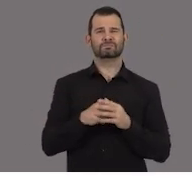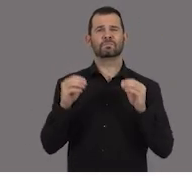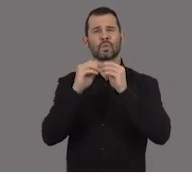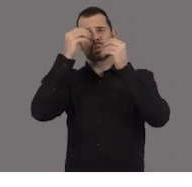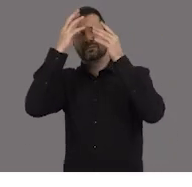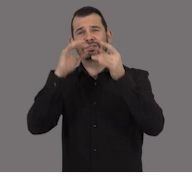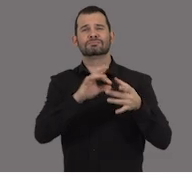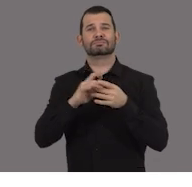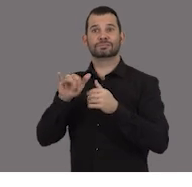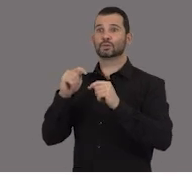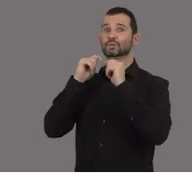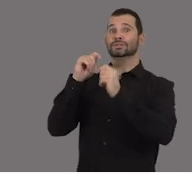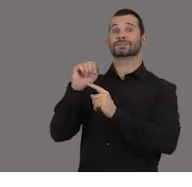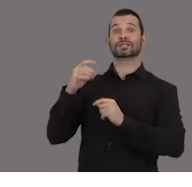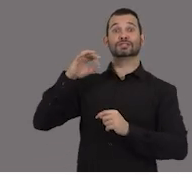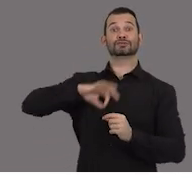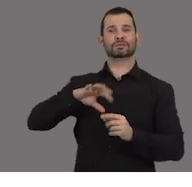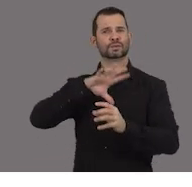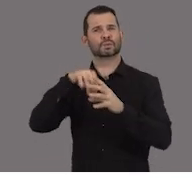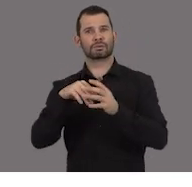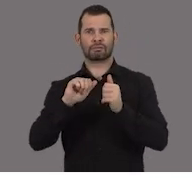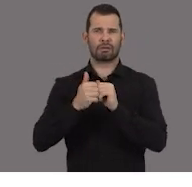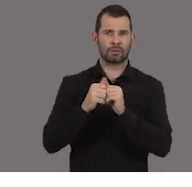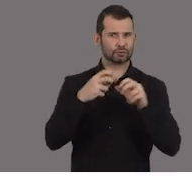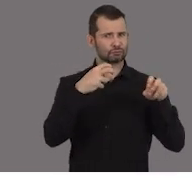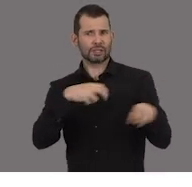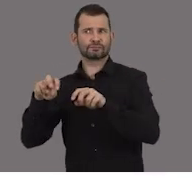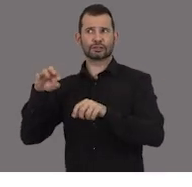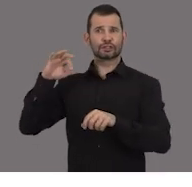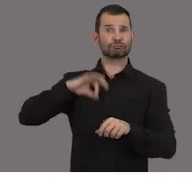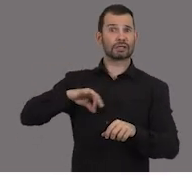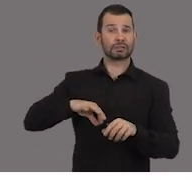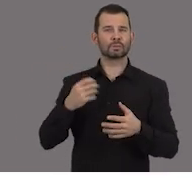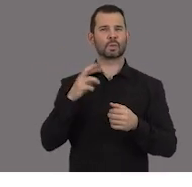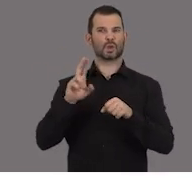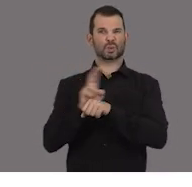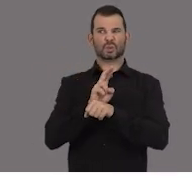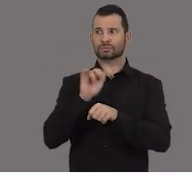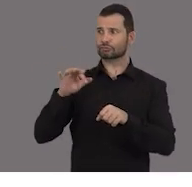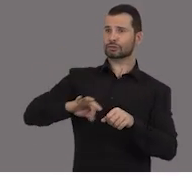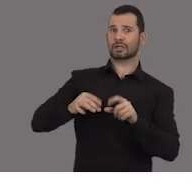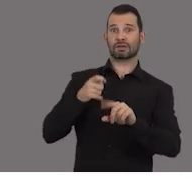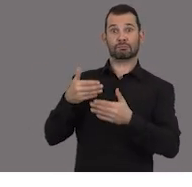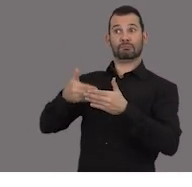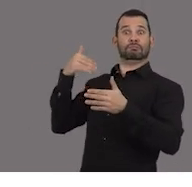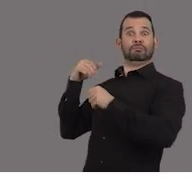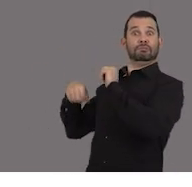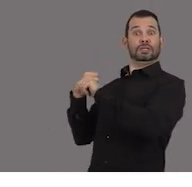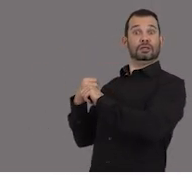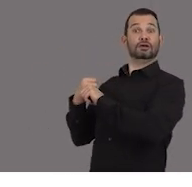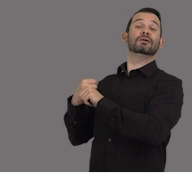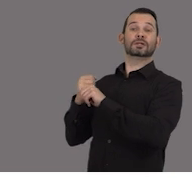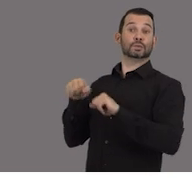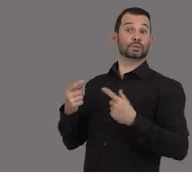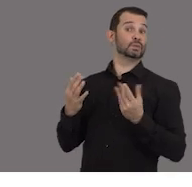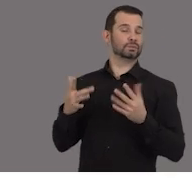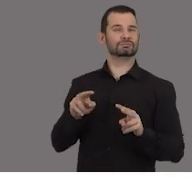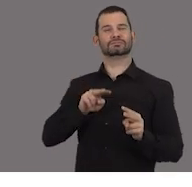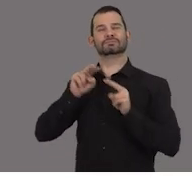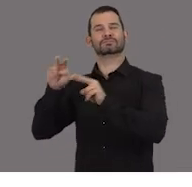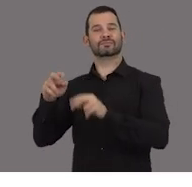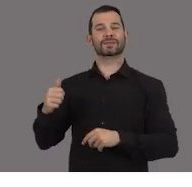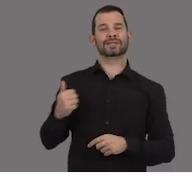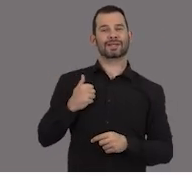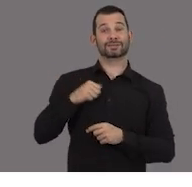member. For more information on the tuition tax credit, including how to transfer credits or